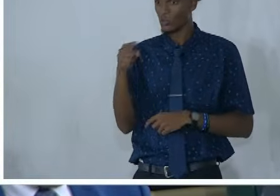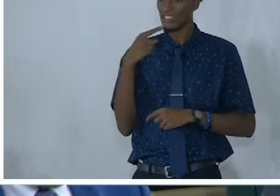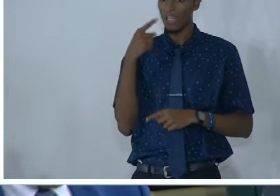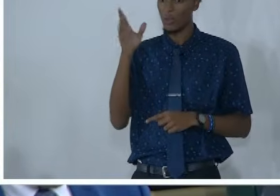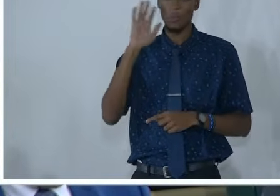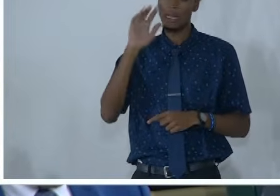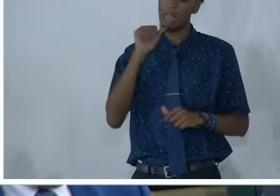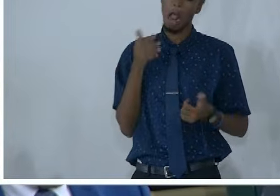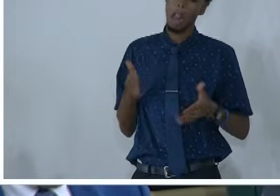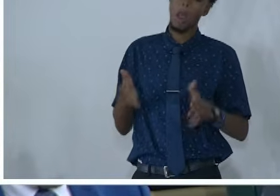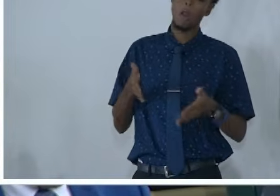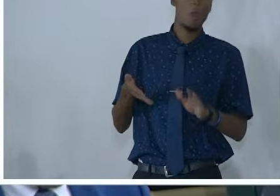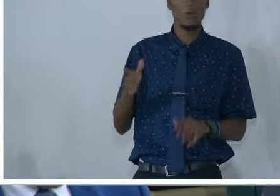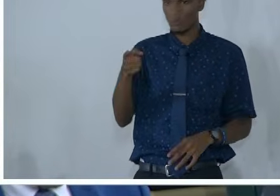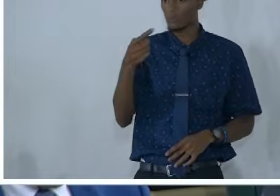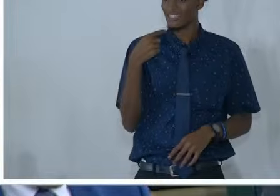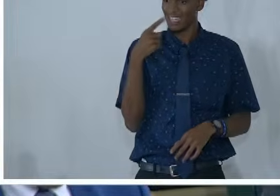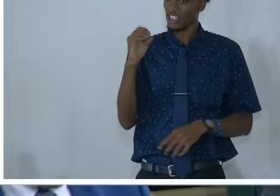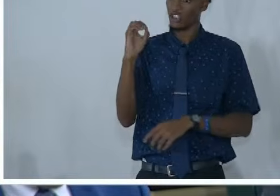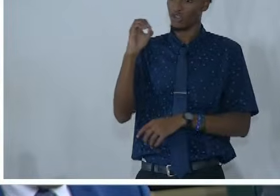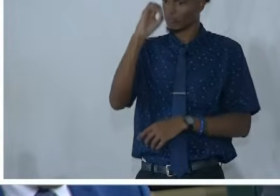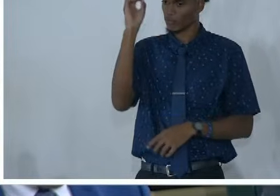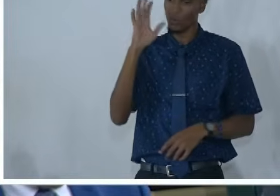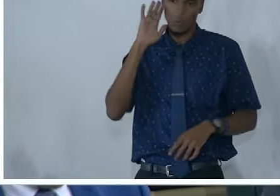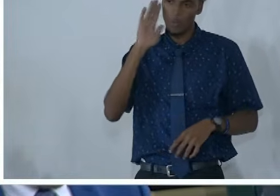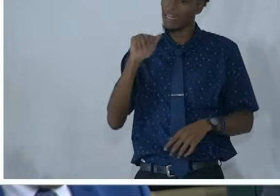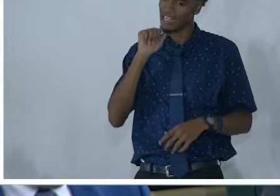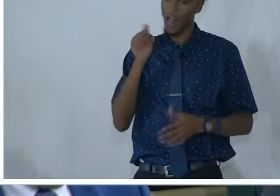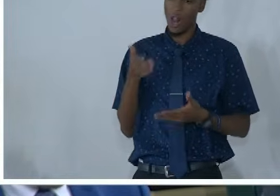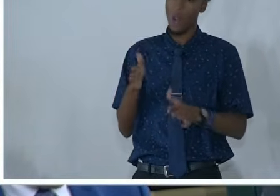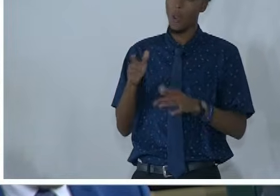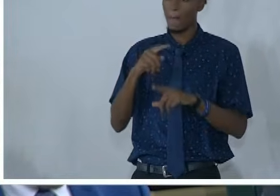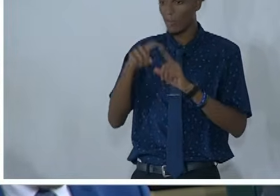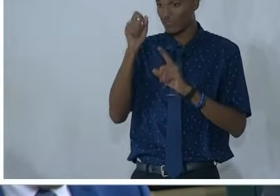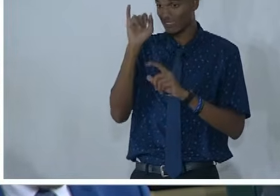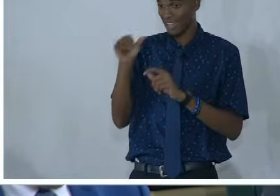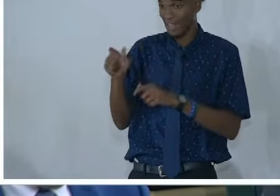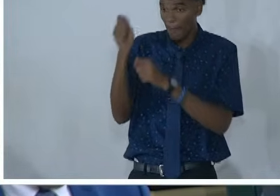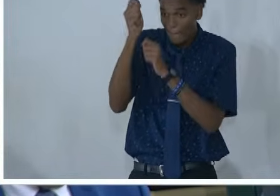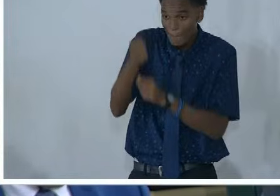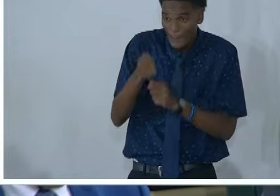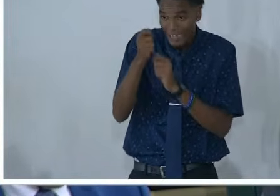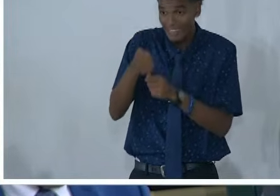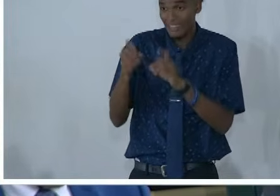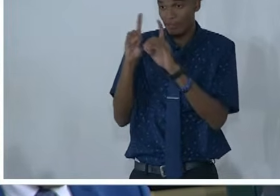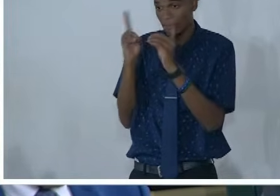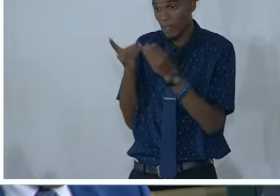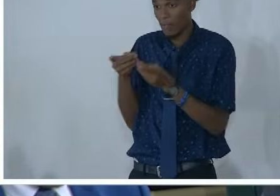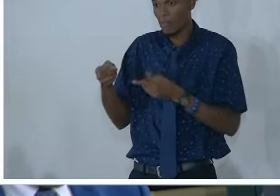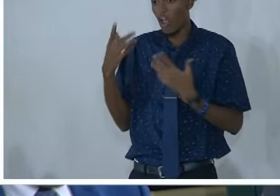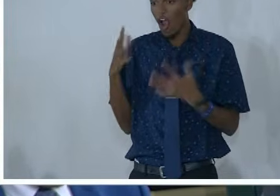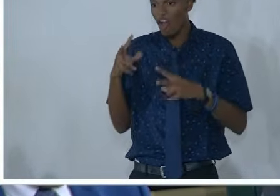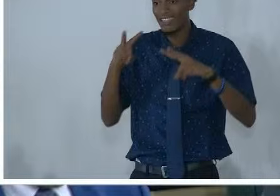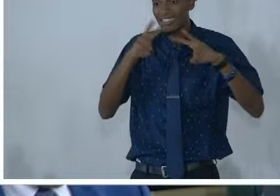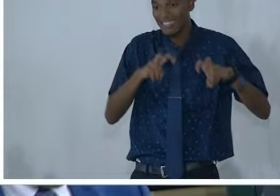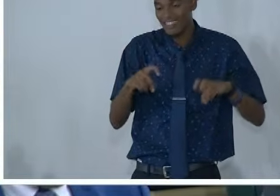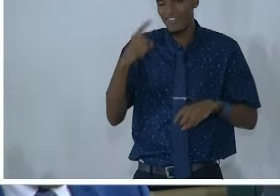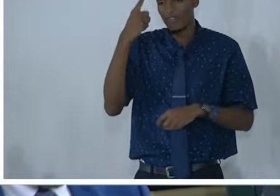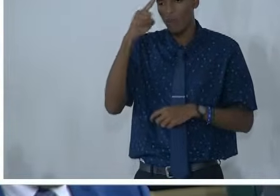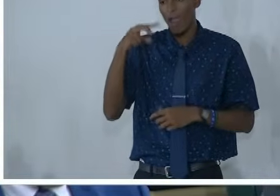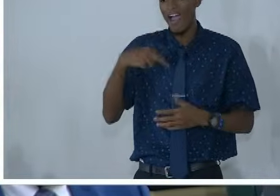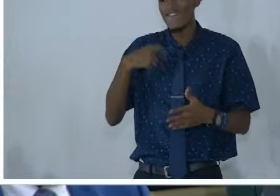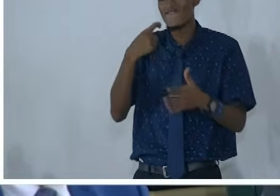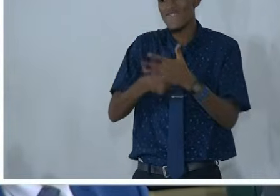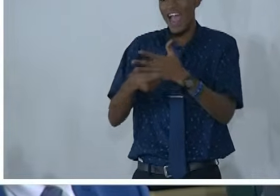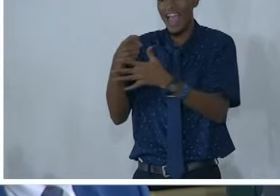that your mining department had assessed Jamaica for fines. I